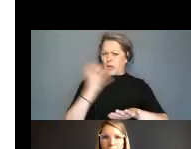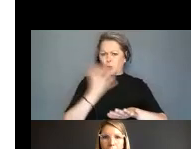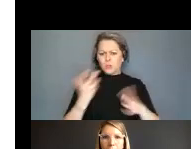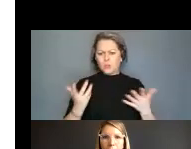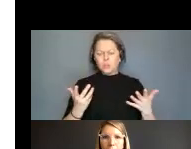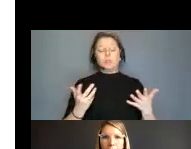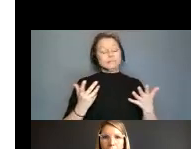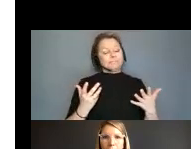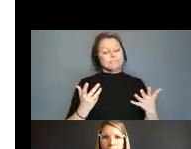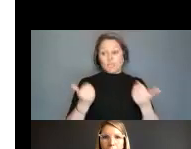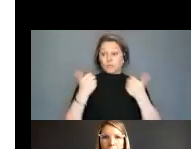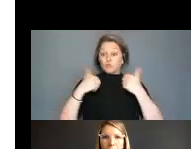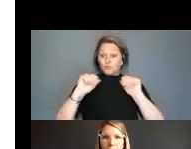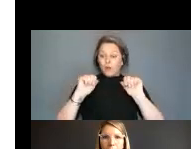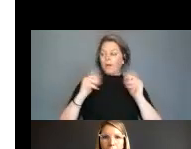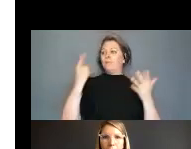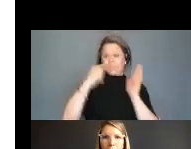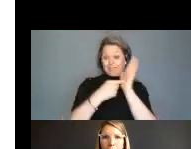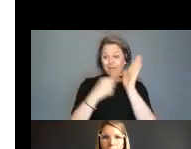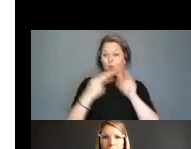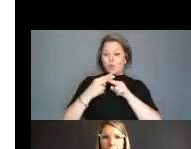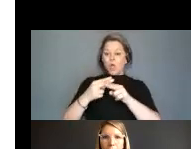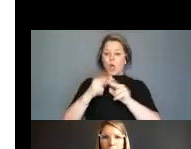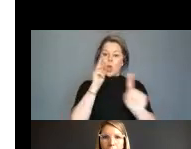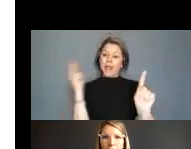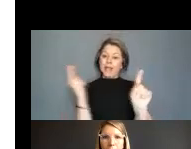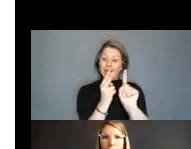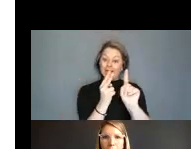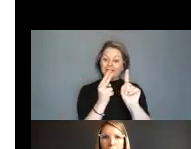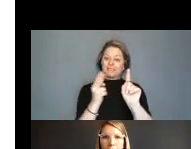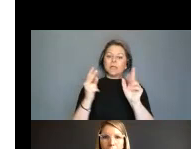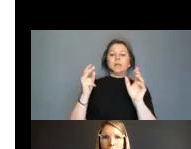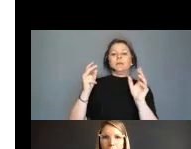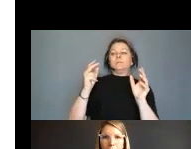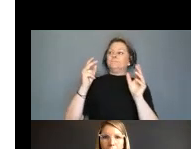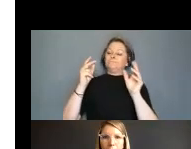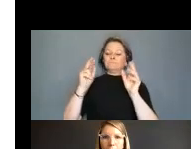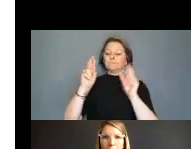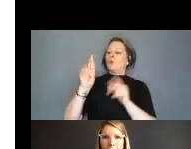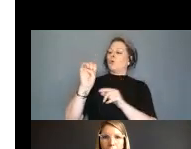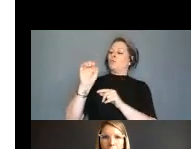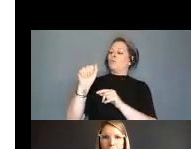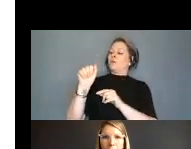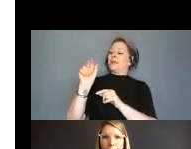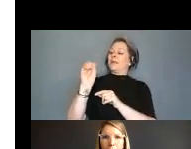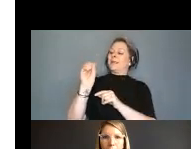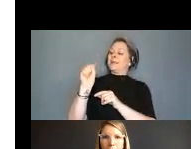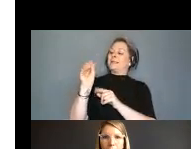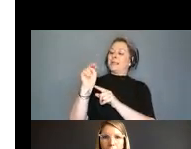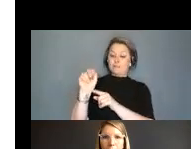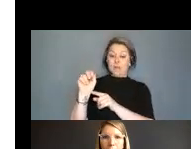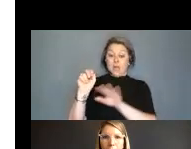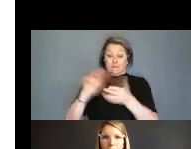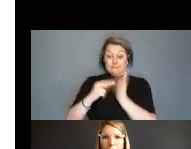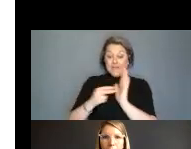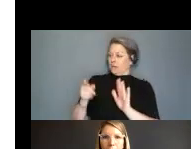We try to apply what we call the lens of reasonableness. Is this something that a person would normally or reasonably do